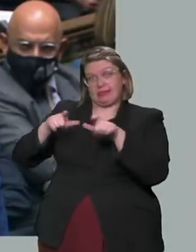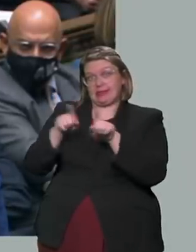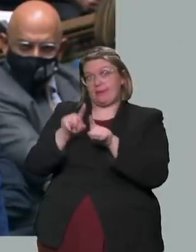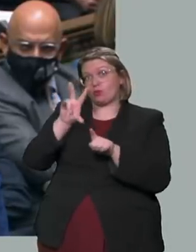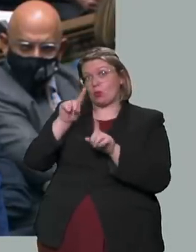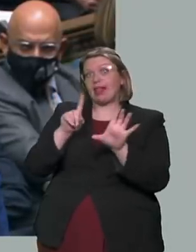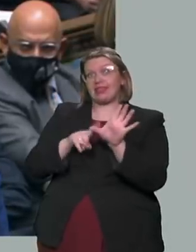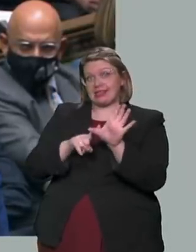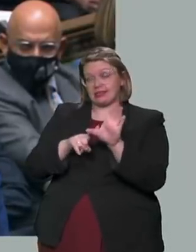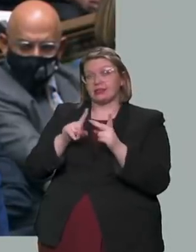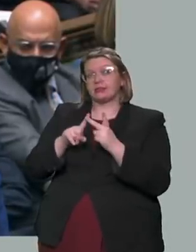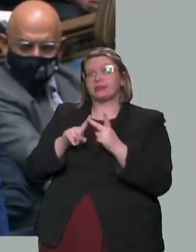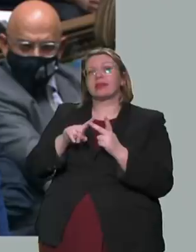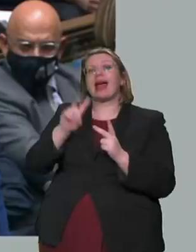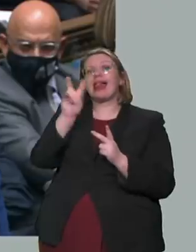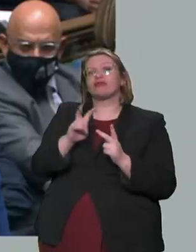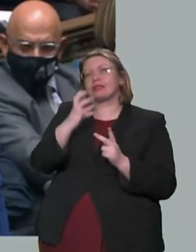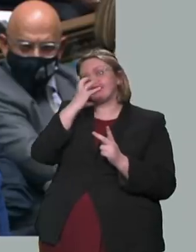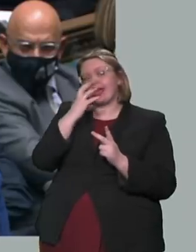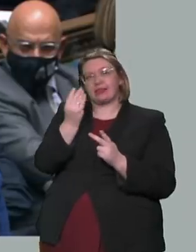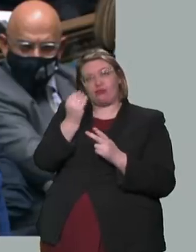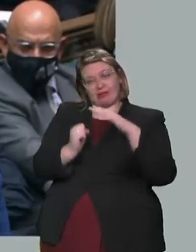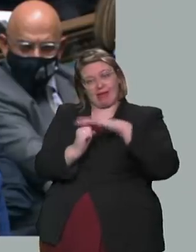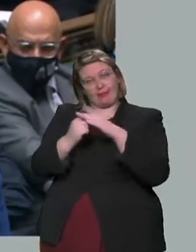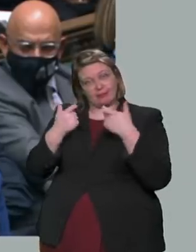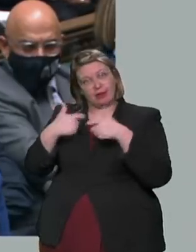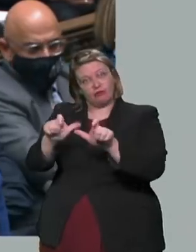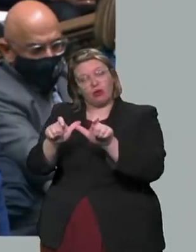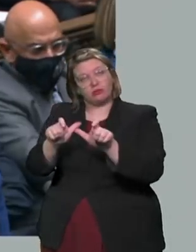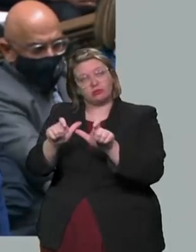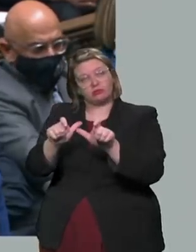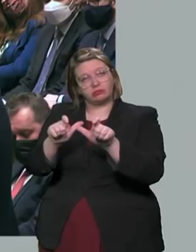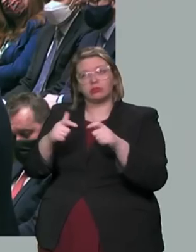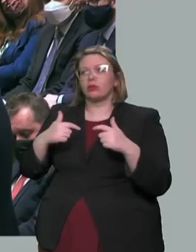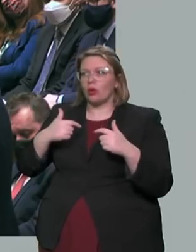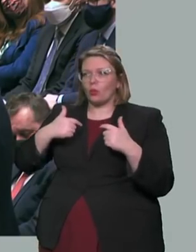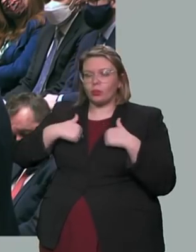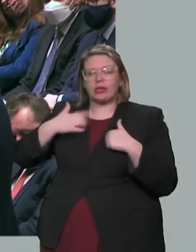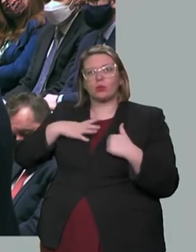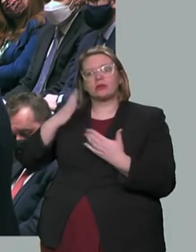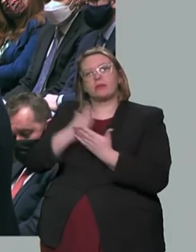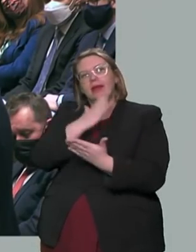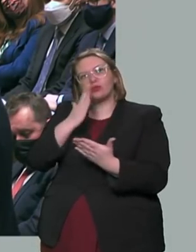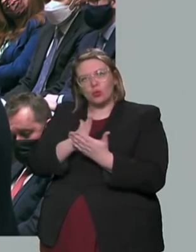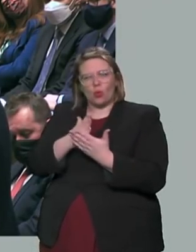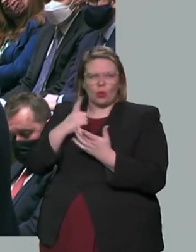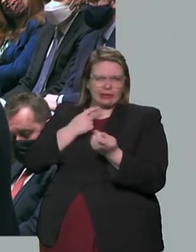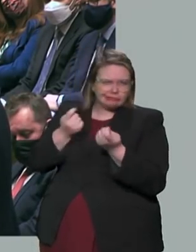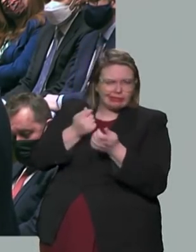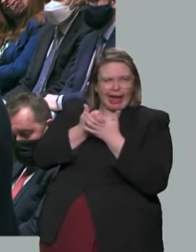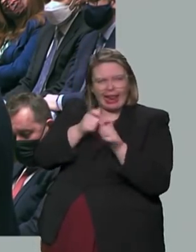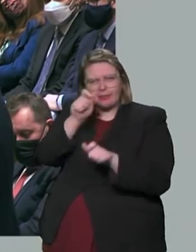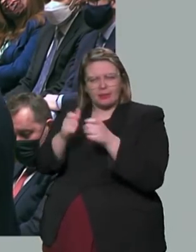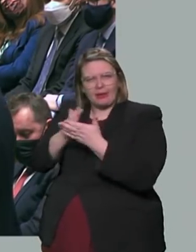energy price cap itself remains in place clearly, and we're doing everything we can to help people with the energy efficiency of their